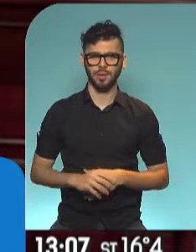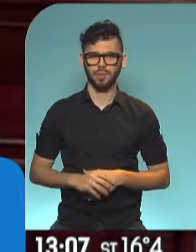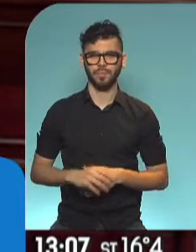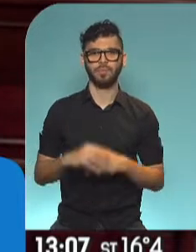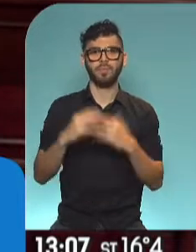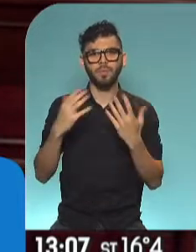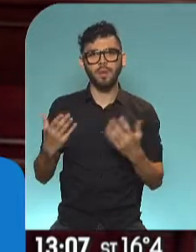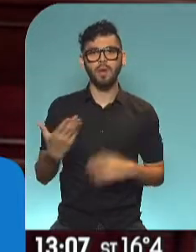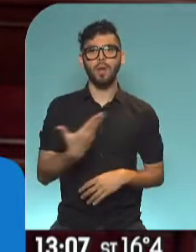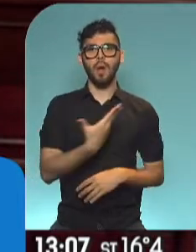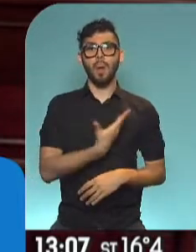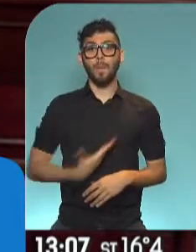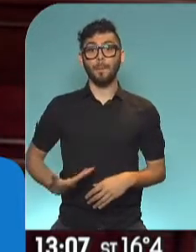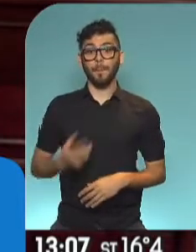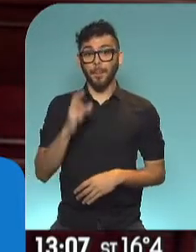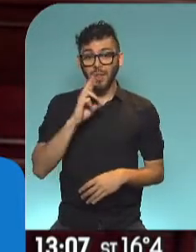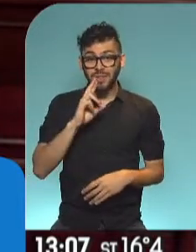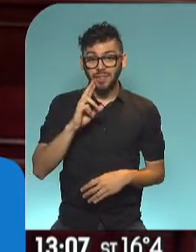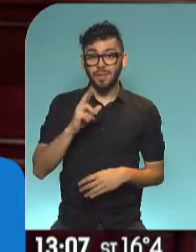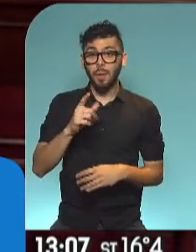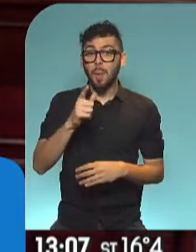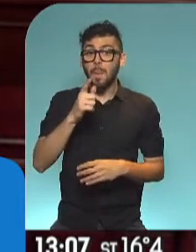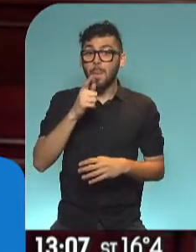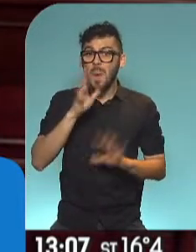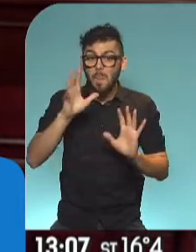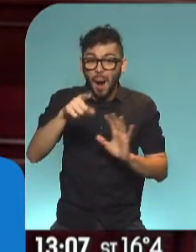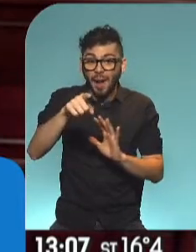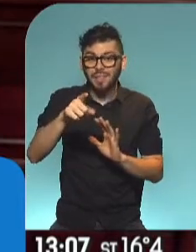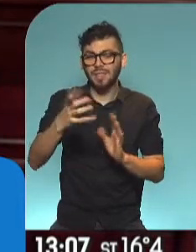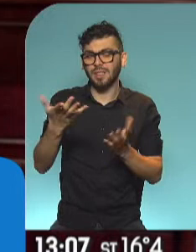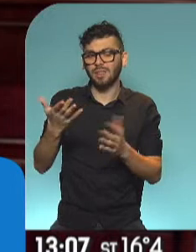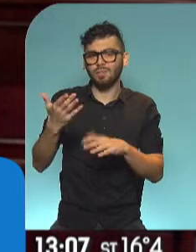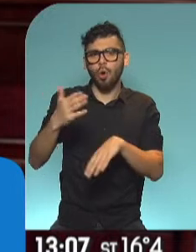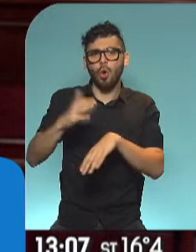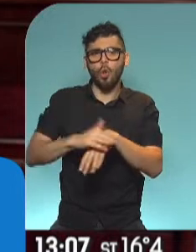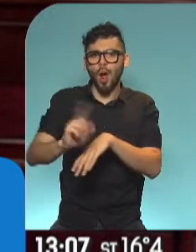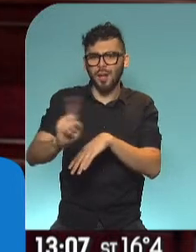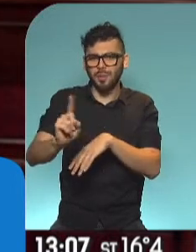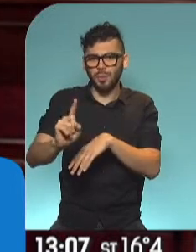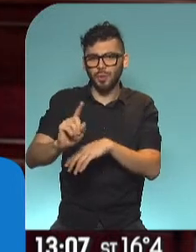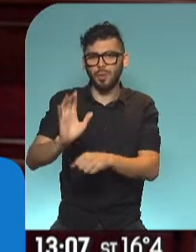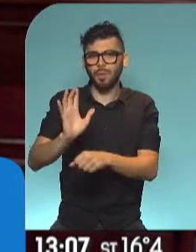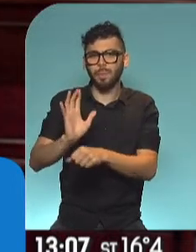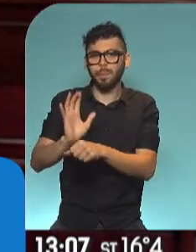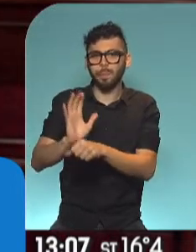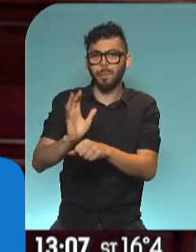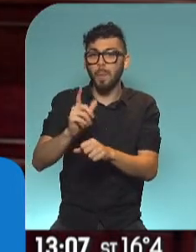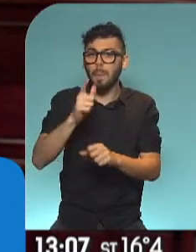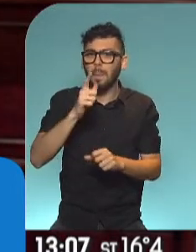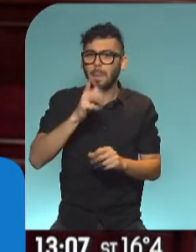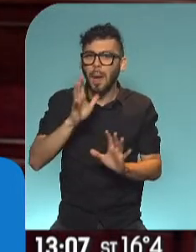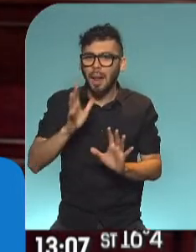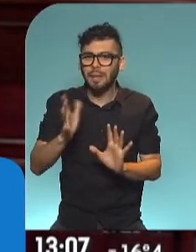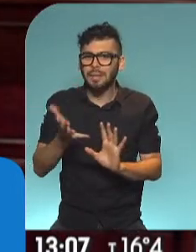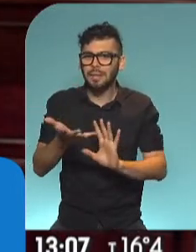do not put a stop to irresponsible hostage-taking by making hostage-taking a